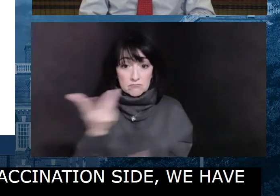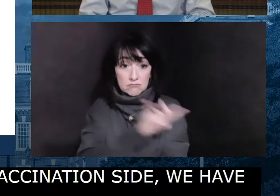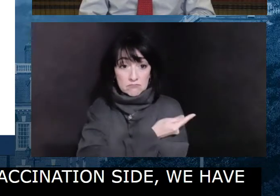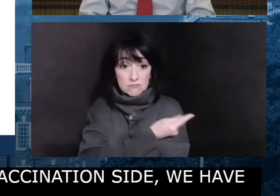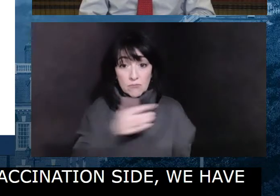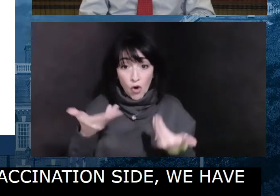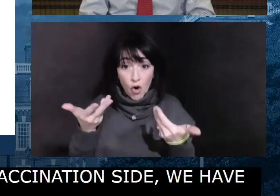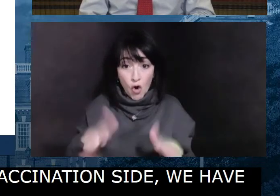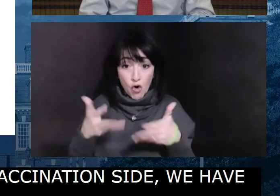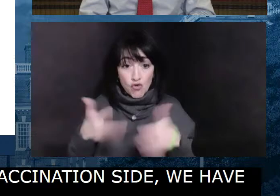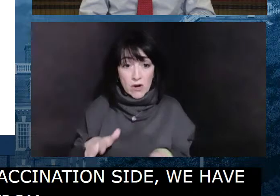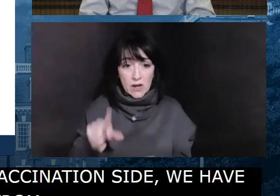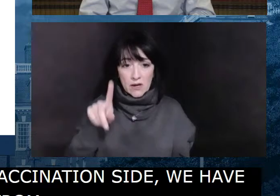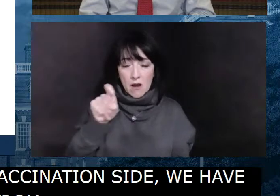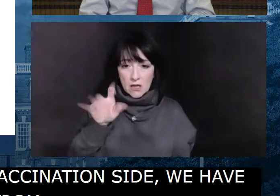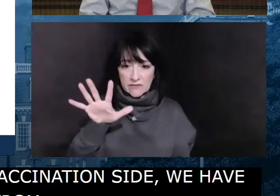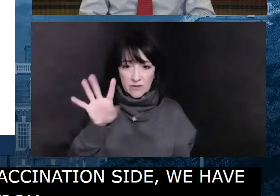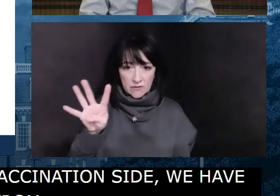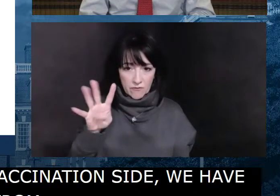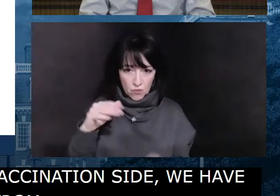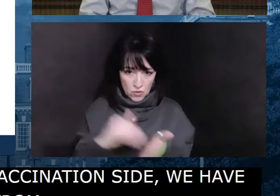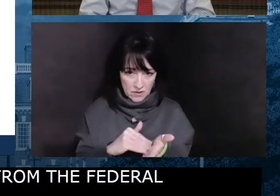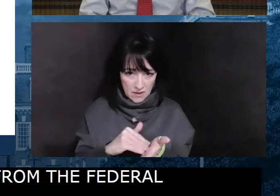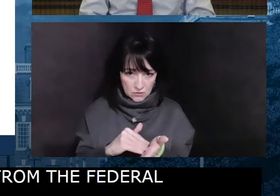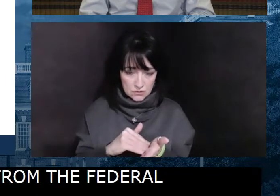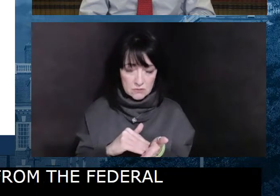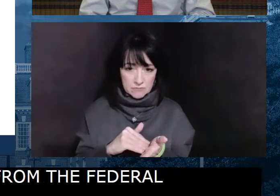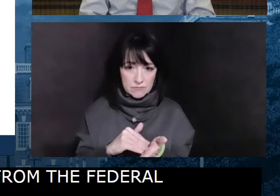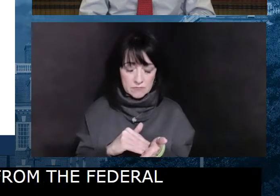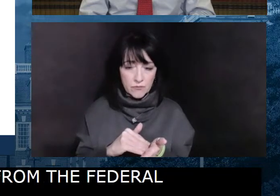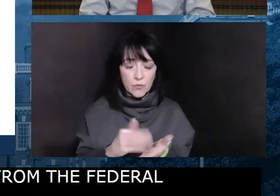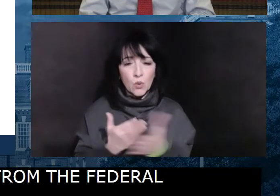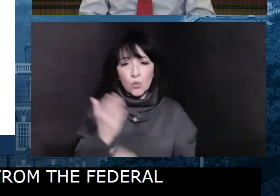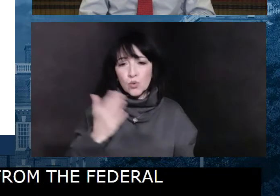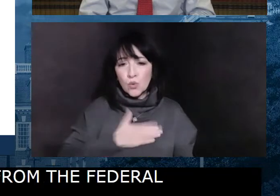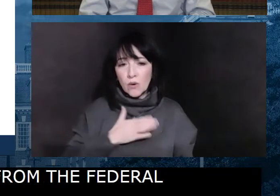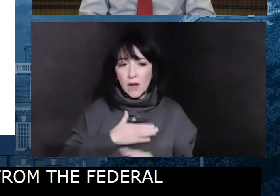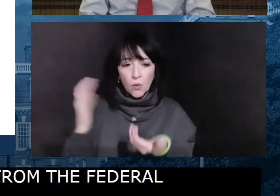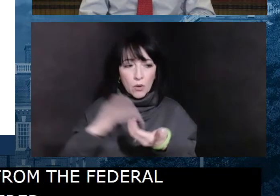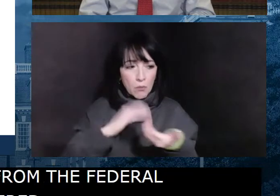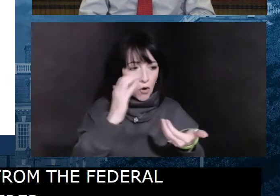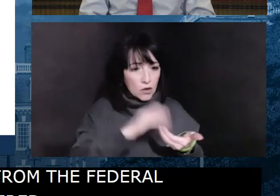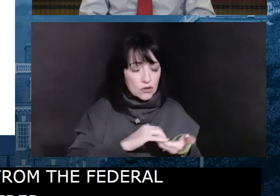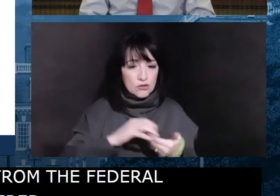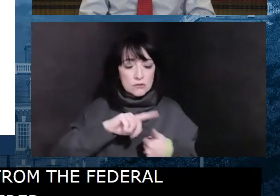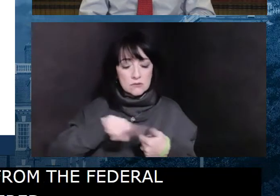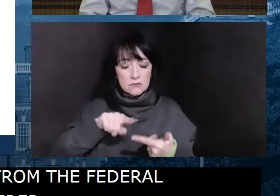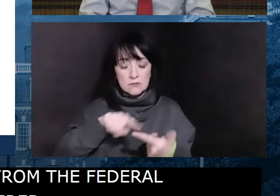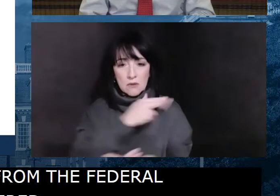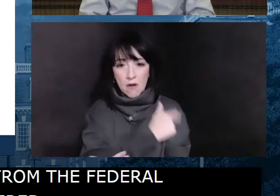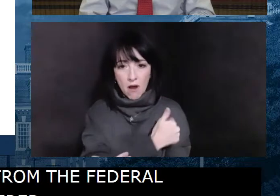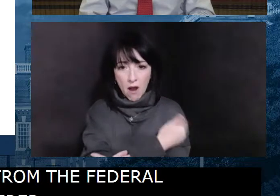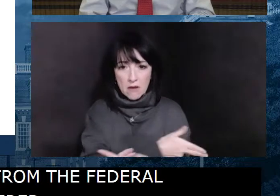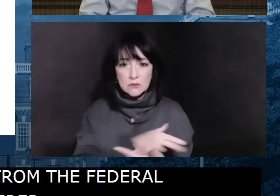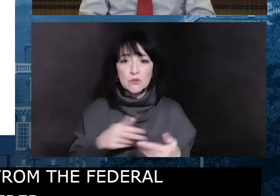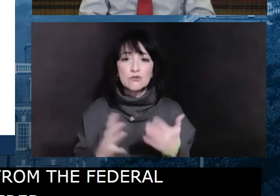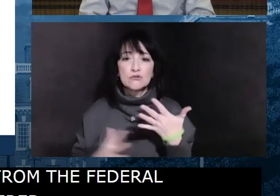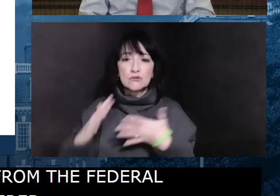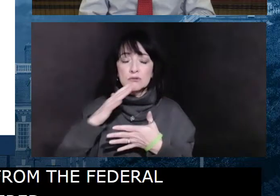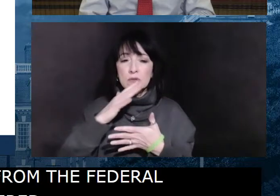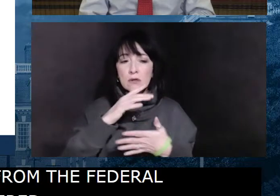through state public health run clinics and through our partners, hospitals, pharmacies, primary care